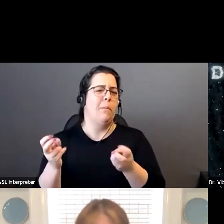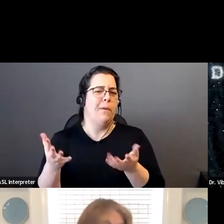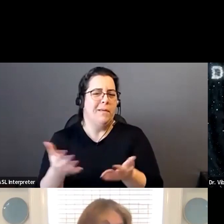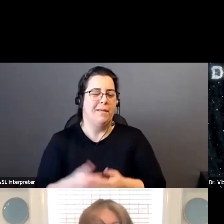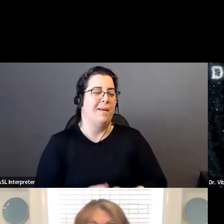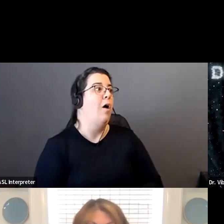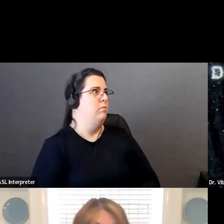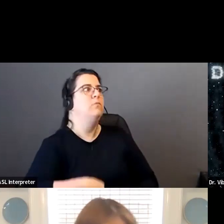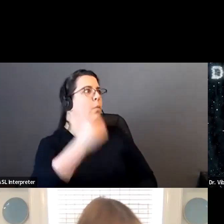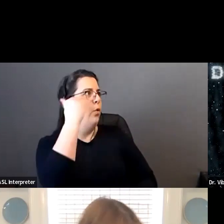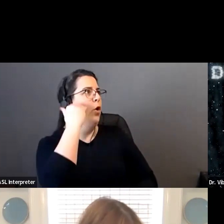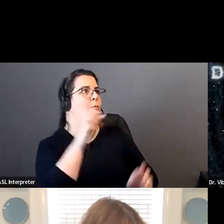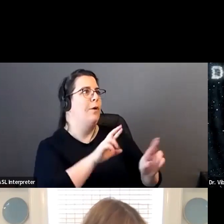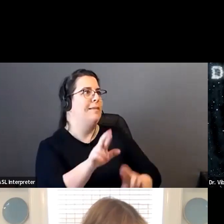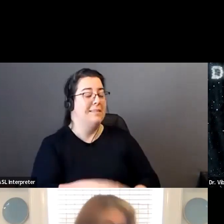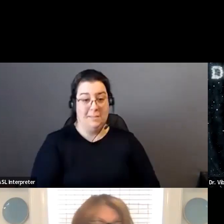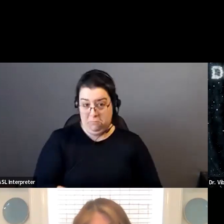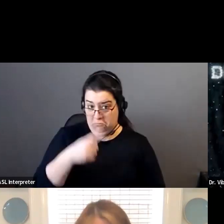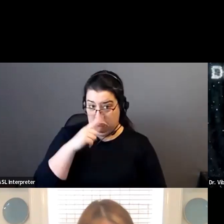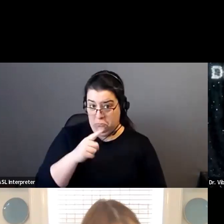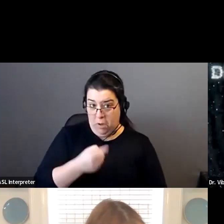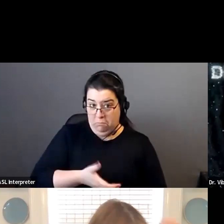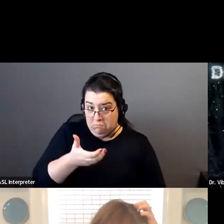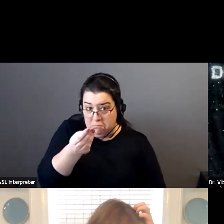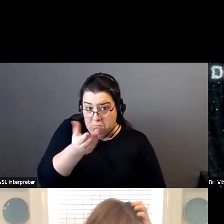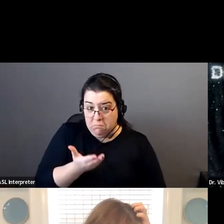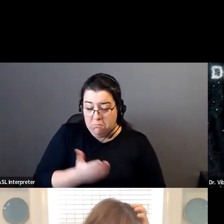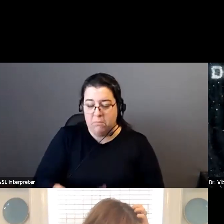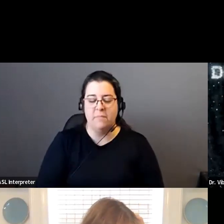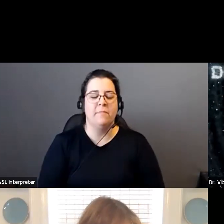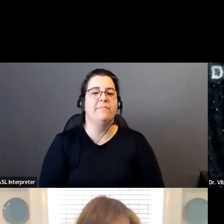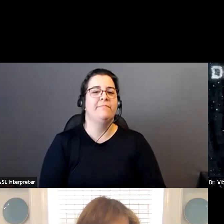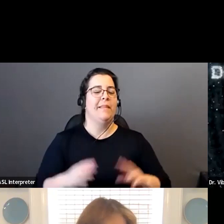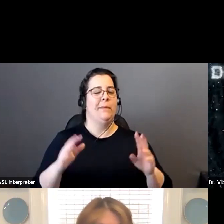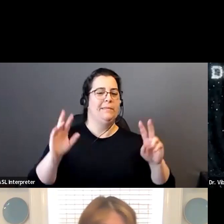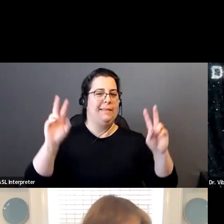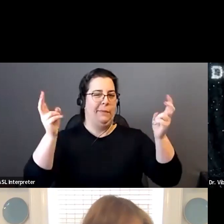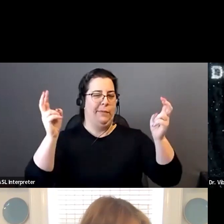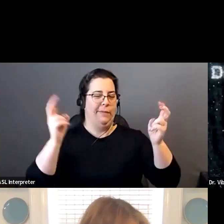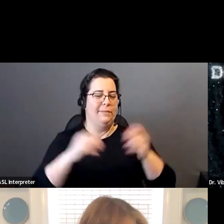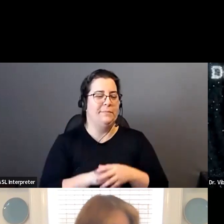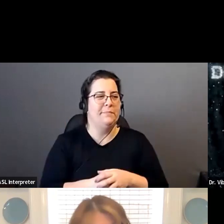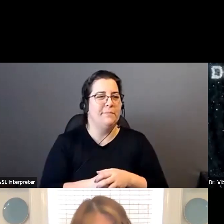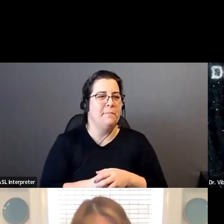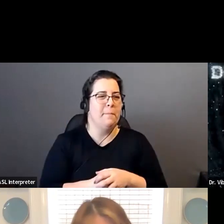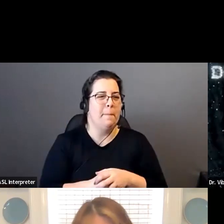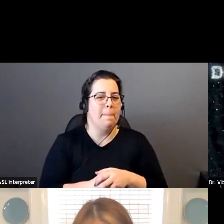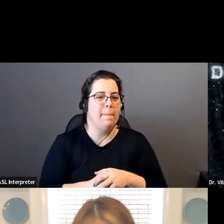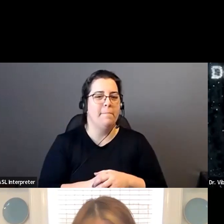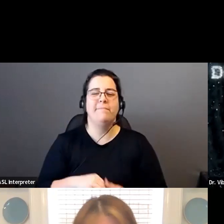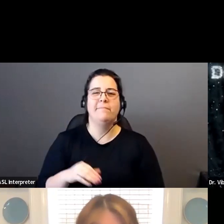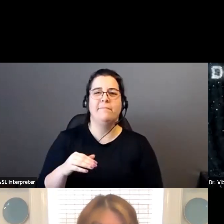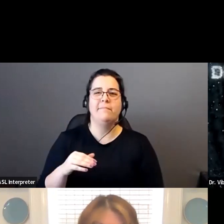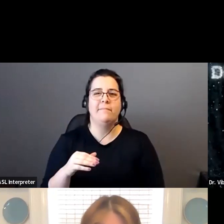share? Sure. Right now, the working title is I don't know if it'll be the best meal I